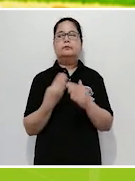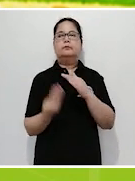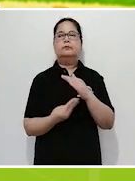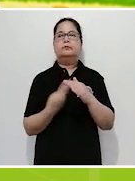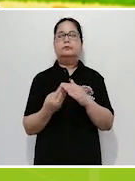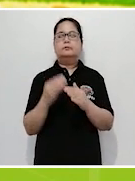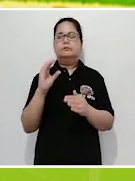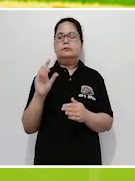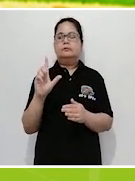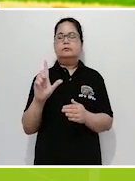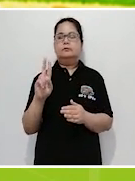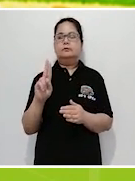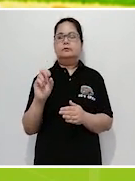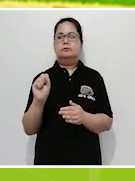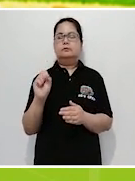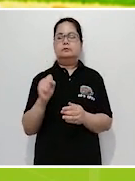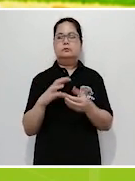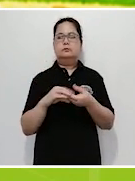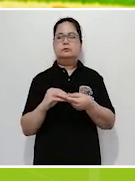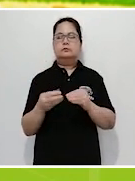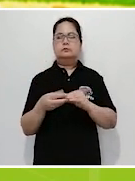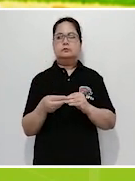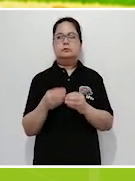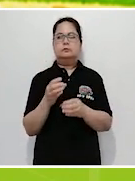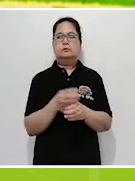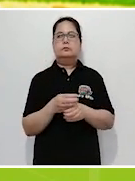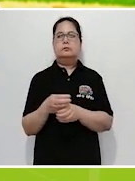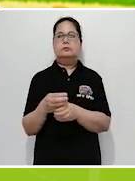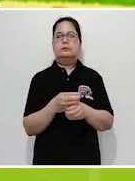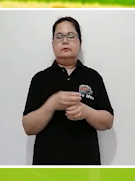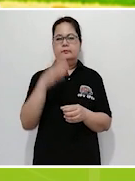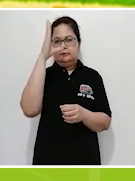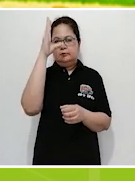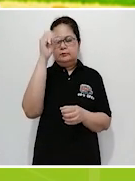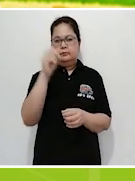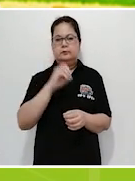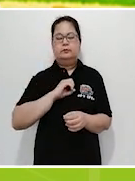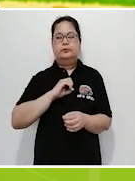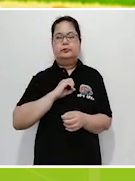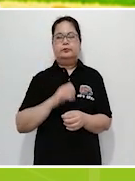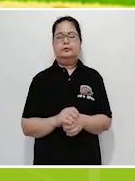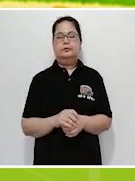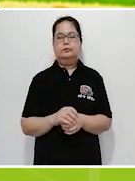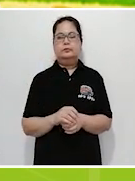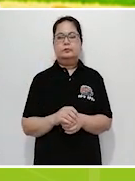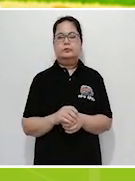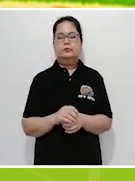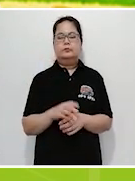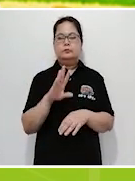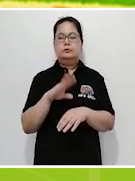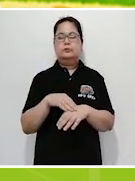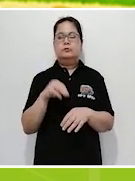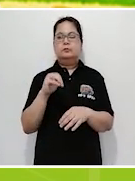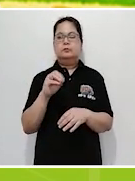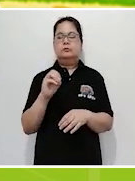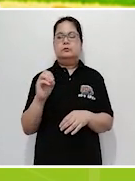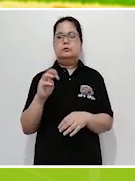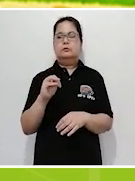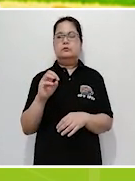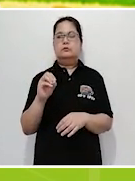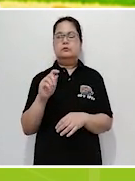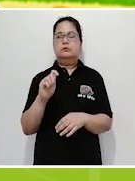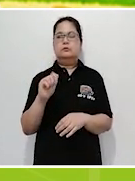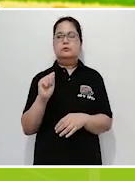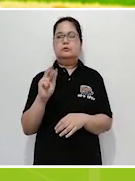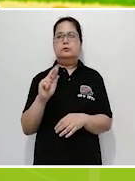Awesome! Based on the clue in the story, they took care of the child as their own. They called